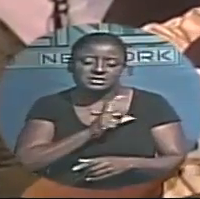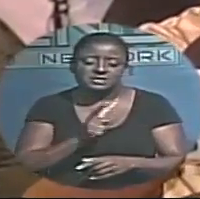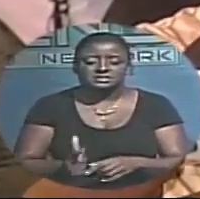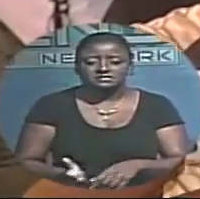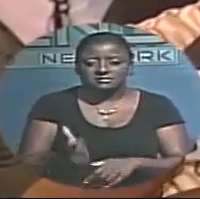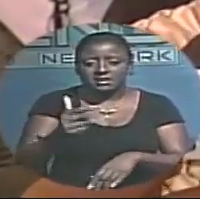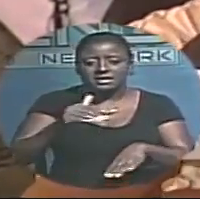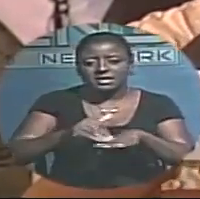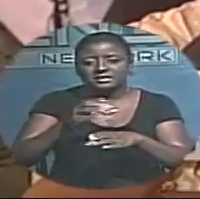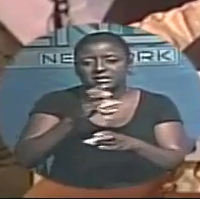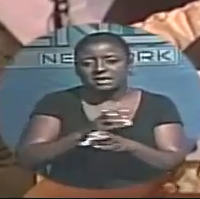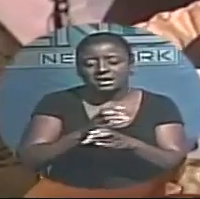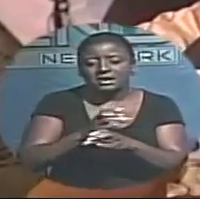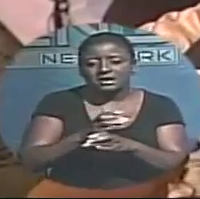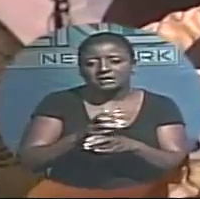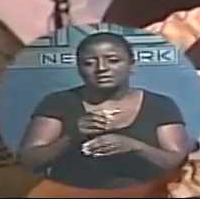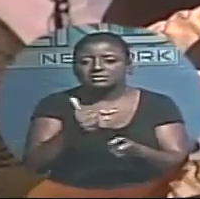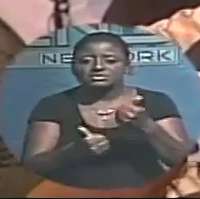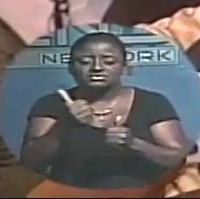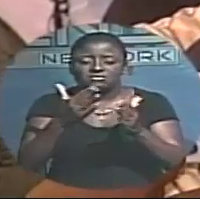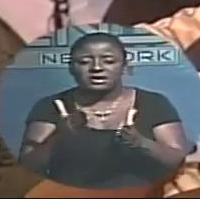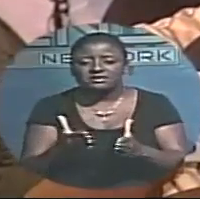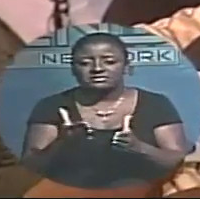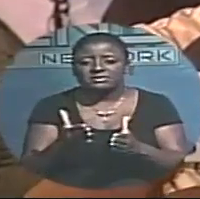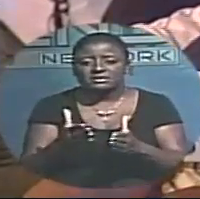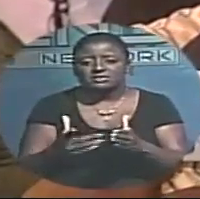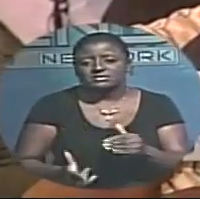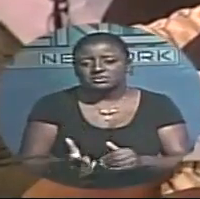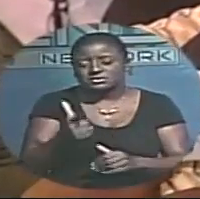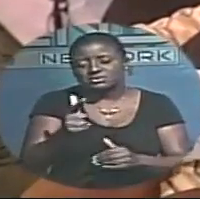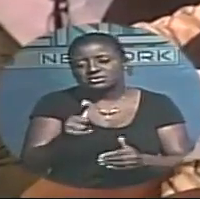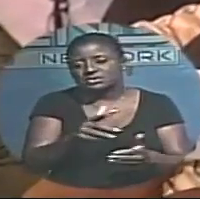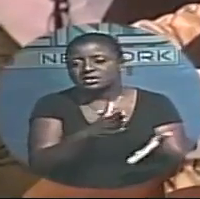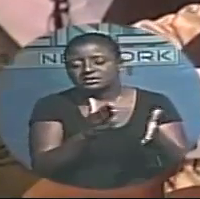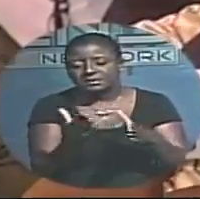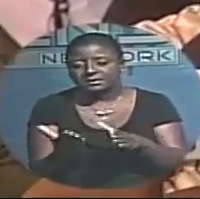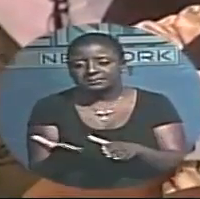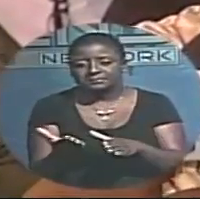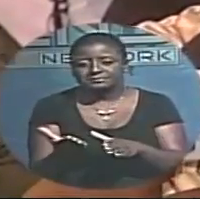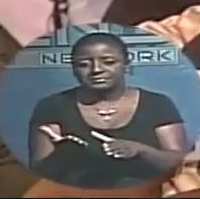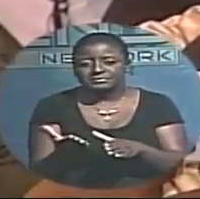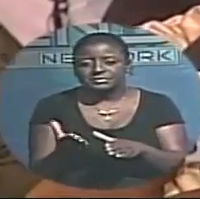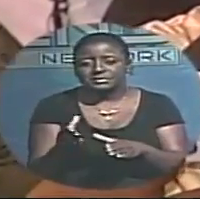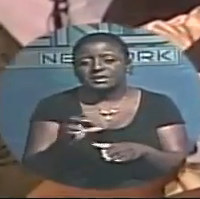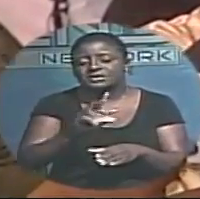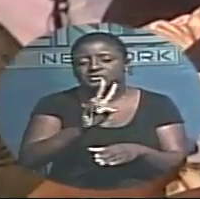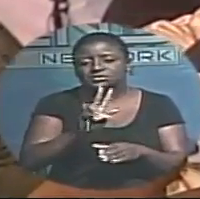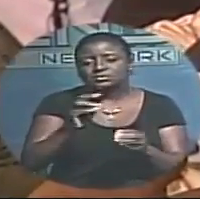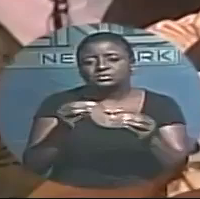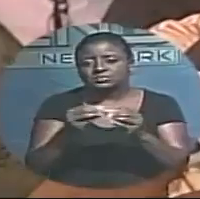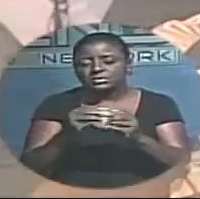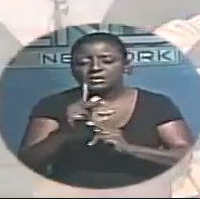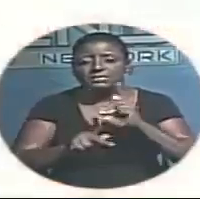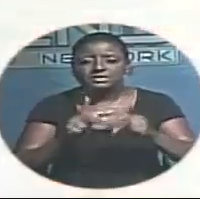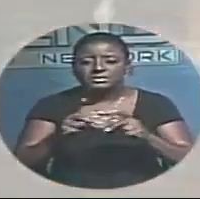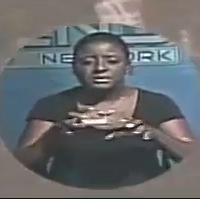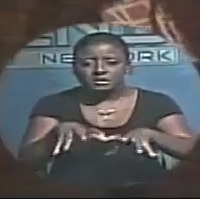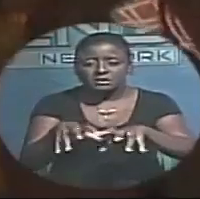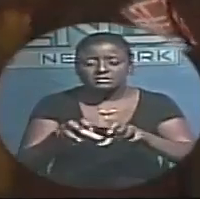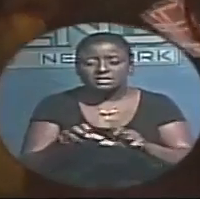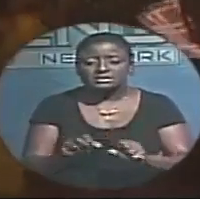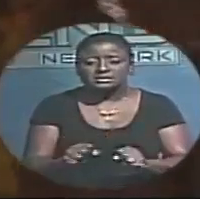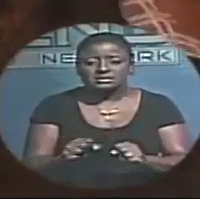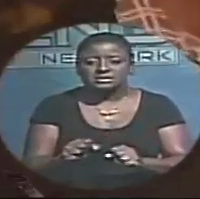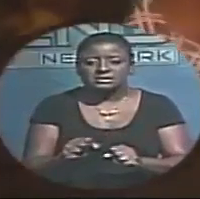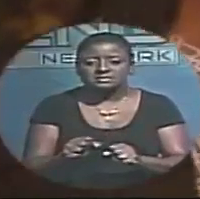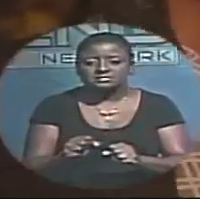vehicle, resulting in the driver of the vehicle being shot fatally. Two additional persons were arrested. Her